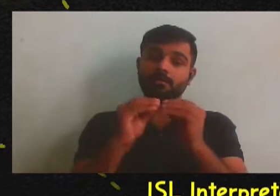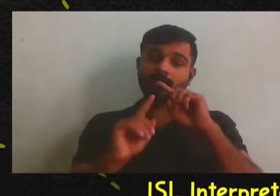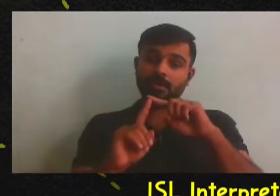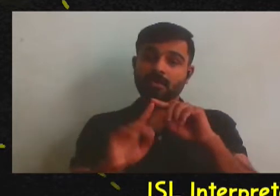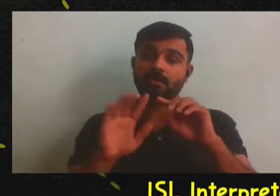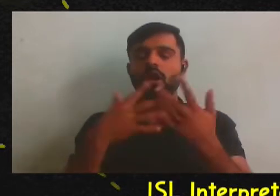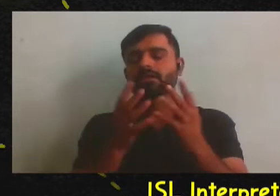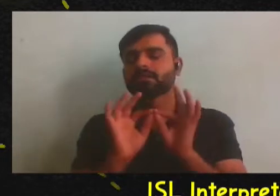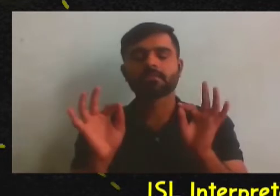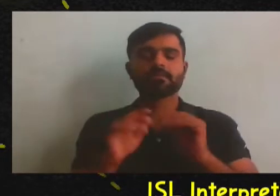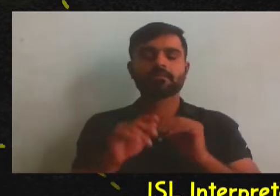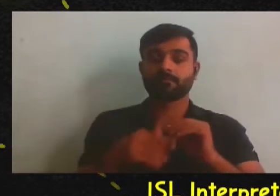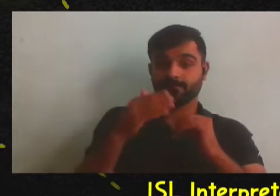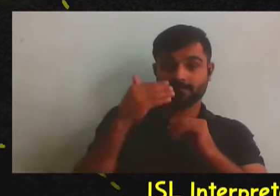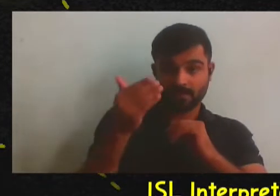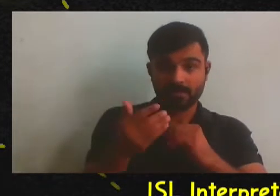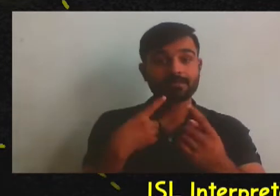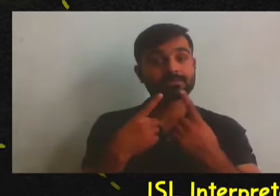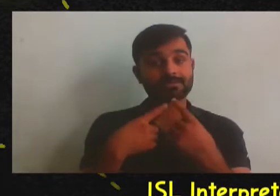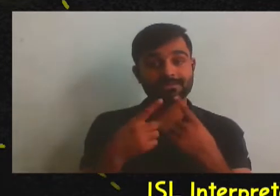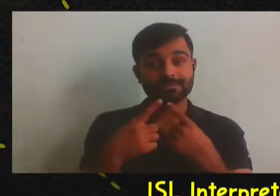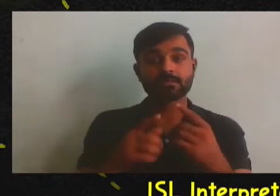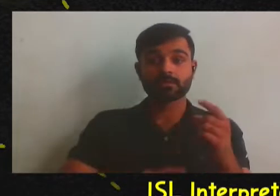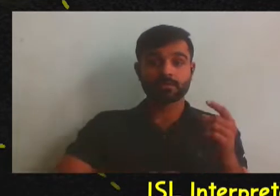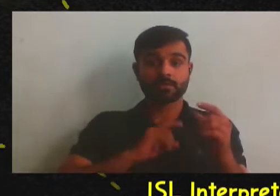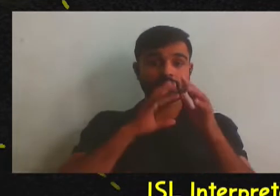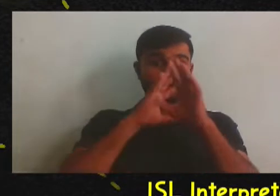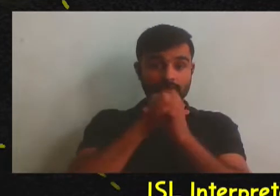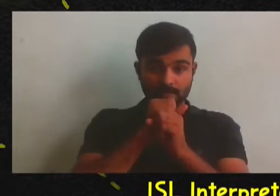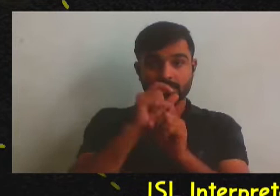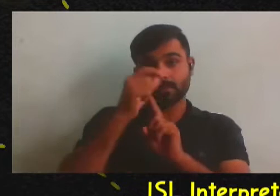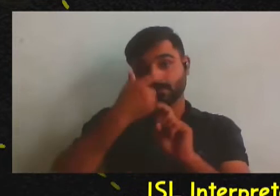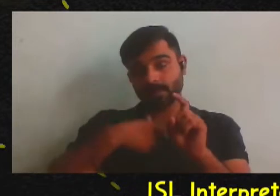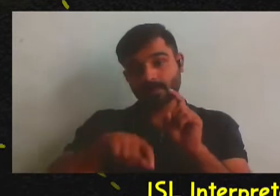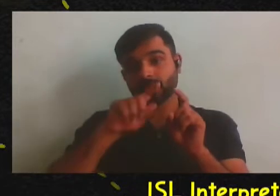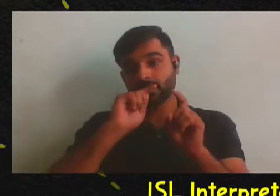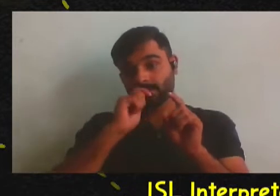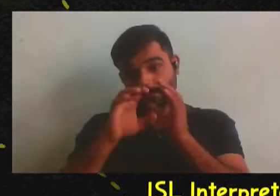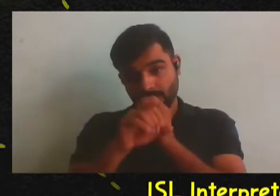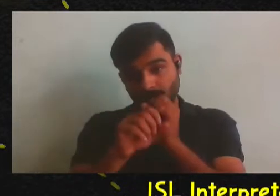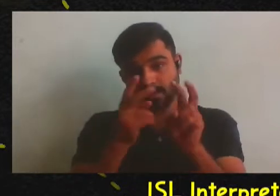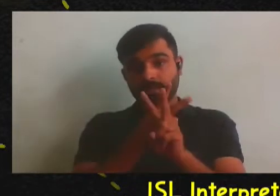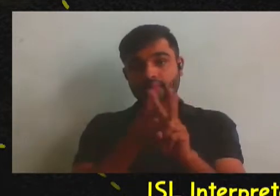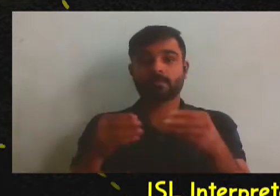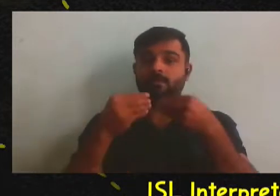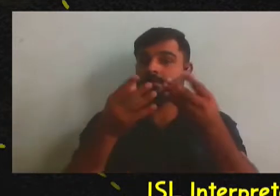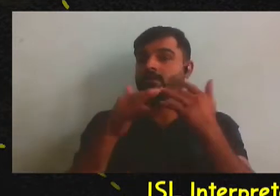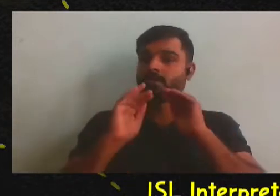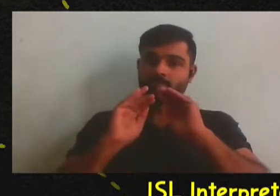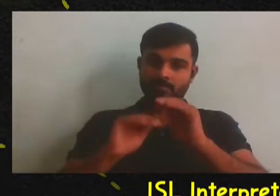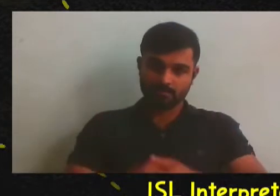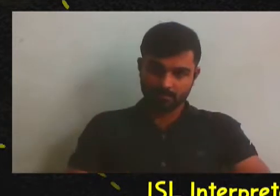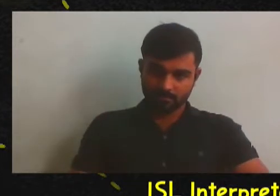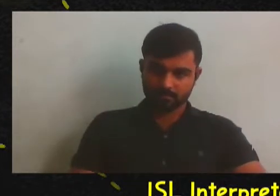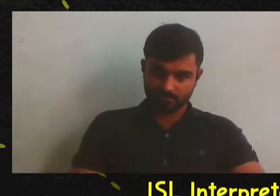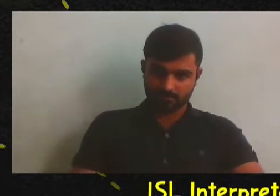know. So over there, you're talking about confidentiality, privacy, anonymity of an organization that's offering the support. You know,